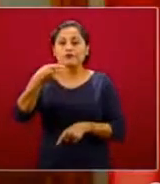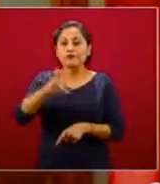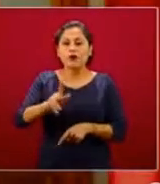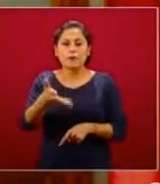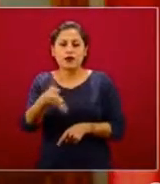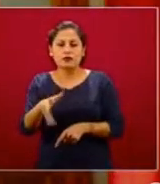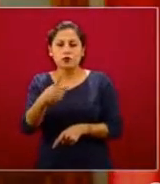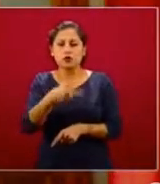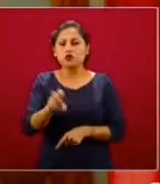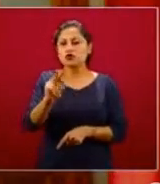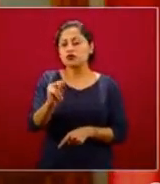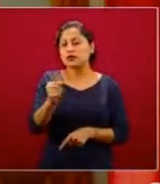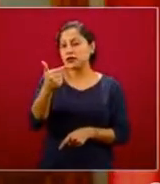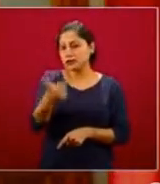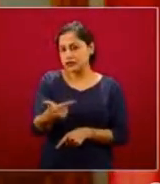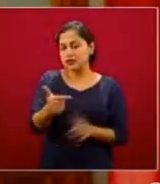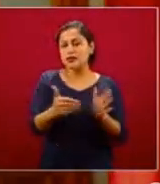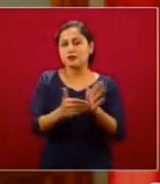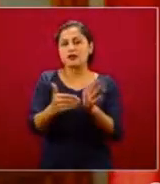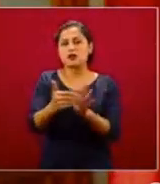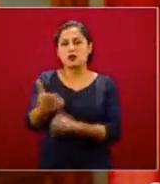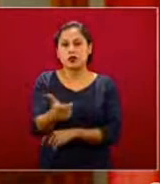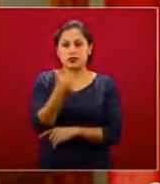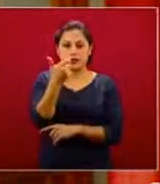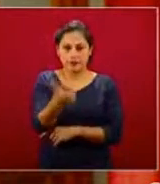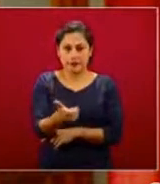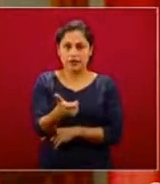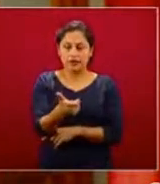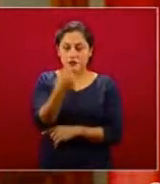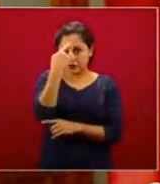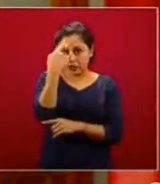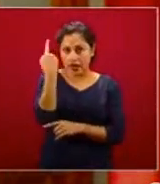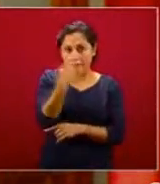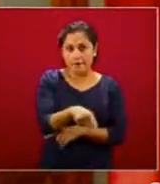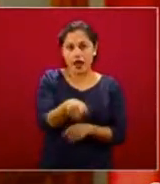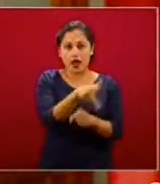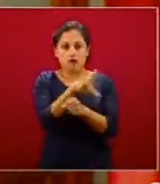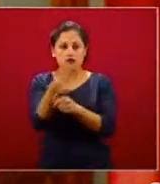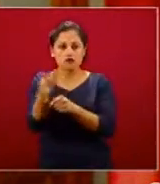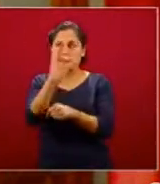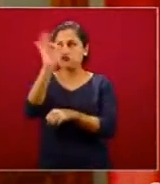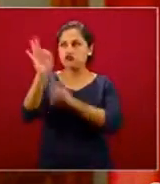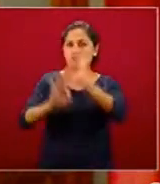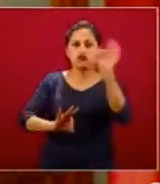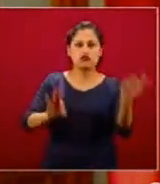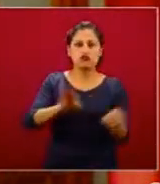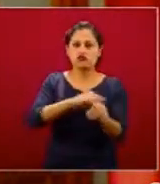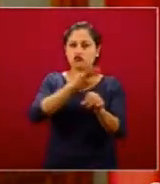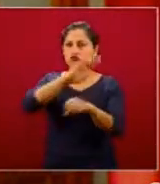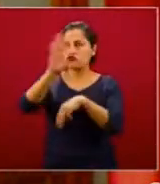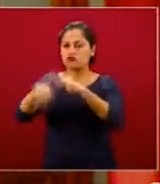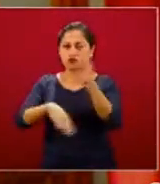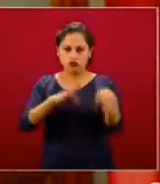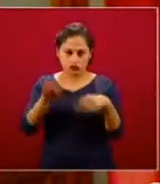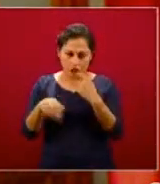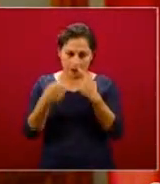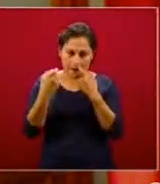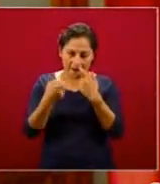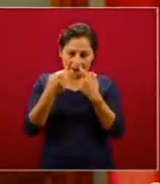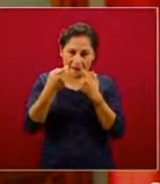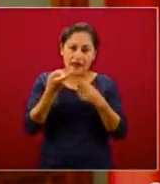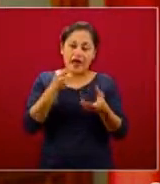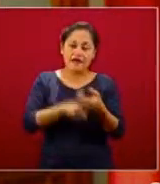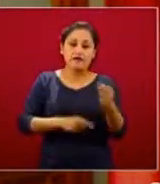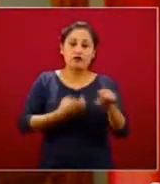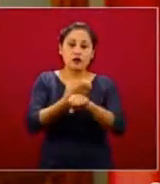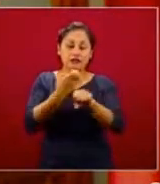equivalente a I'm not talking about 287 kilos millones because de each type of pesos de insecticide has a insecticidas, de different amount, diferentes tipos de but we have insecticidas the que los equivalent of estados que han ido comprando, los